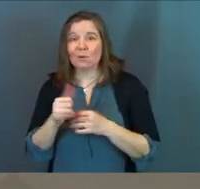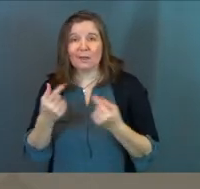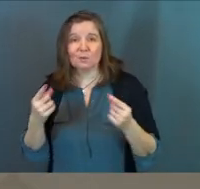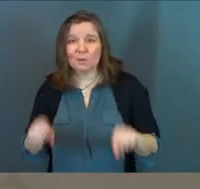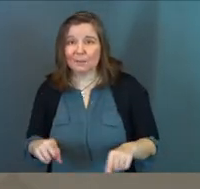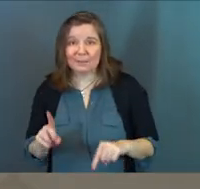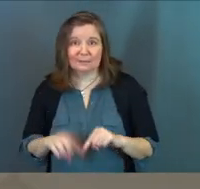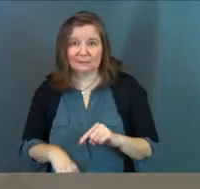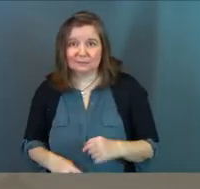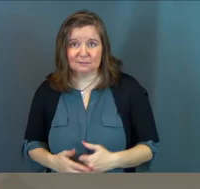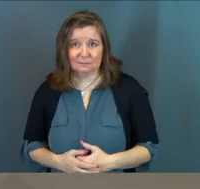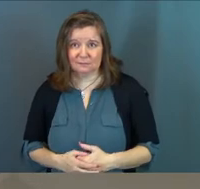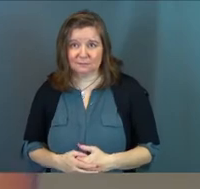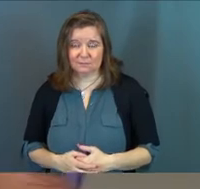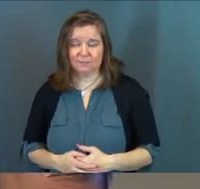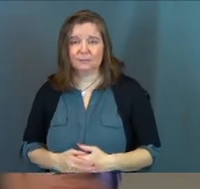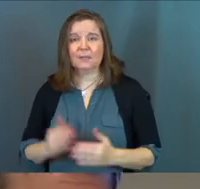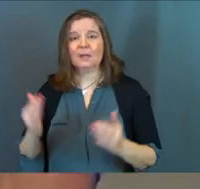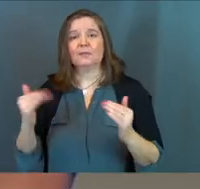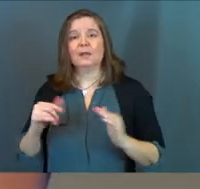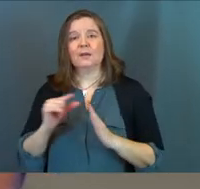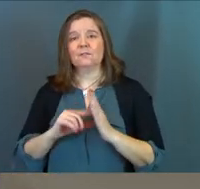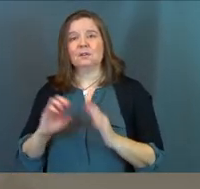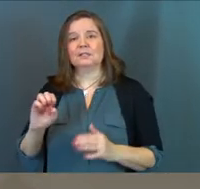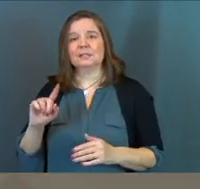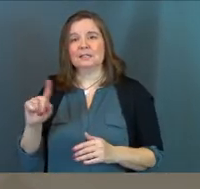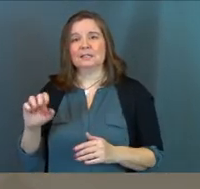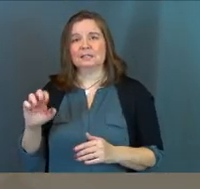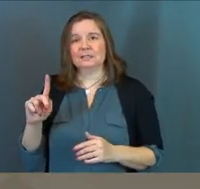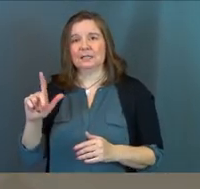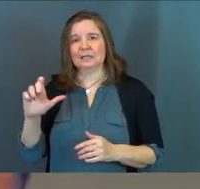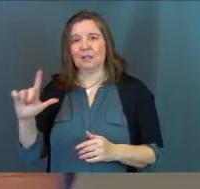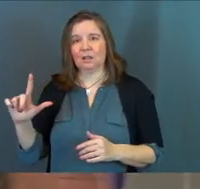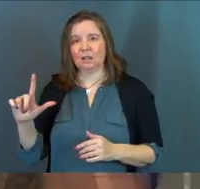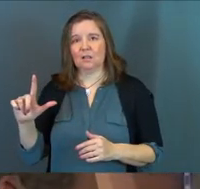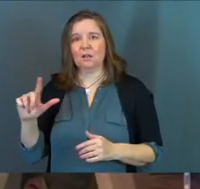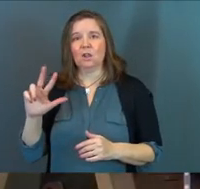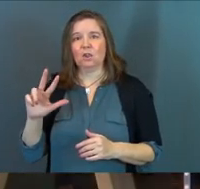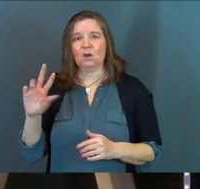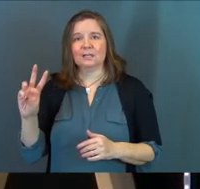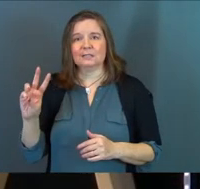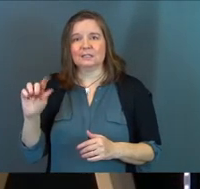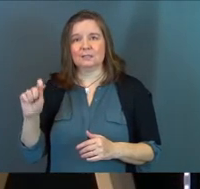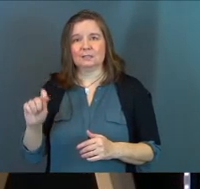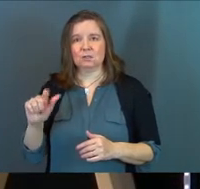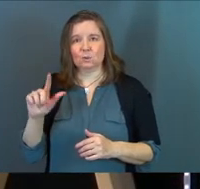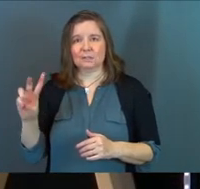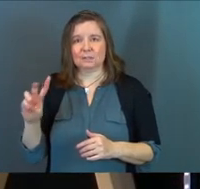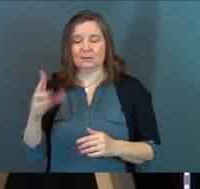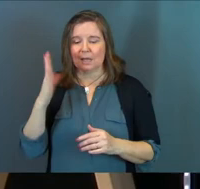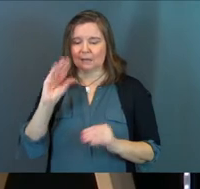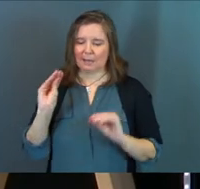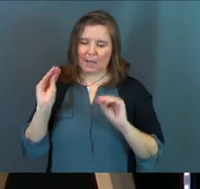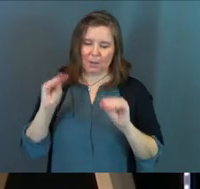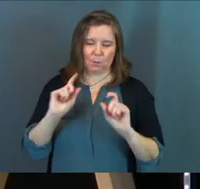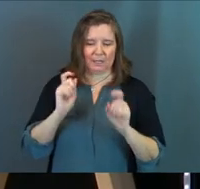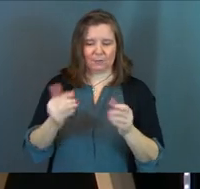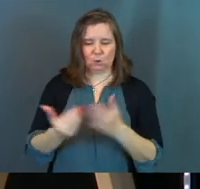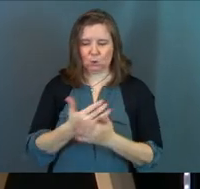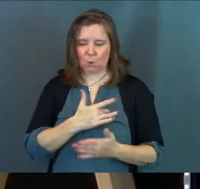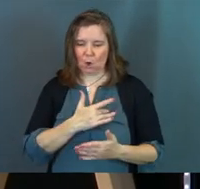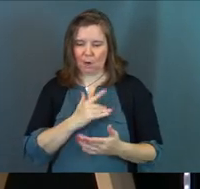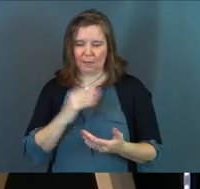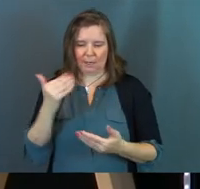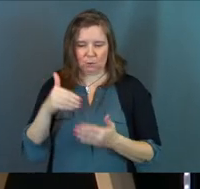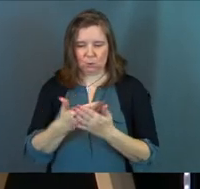happen. Next verse, Ezekiel 36:26. God says, and I will give you a new heart, and I'll put a new spirit in you, and